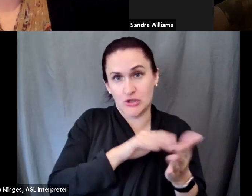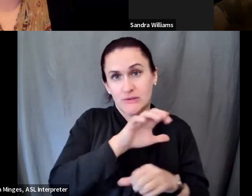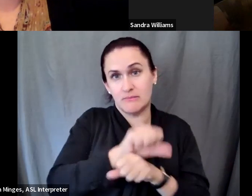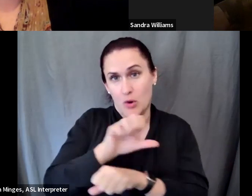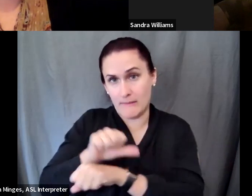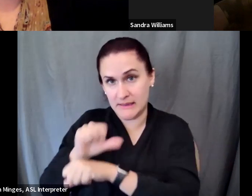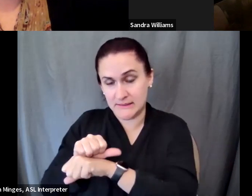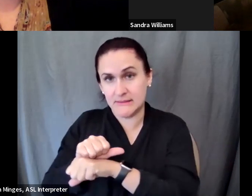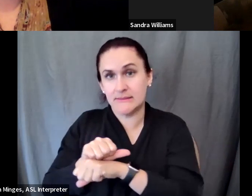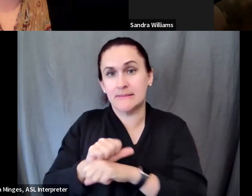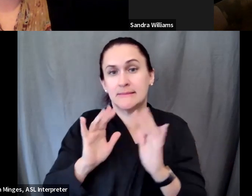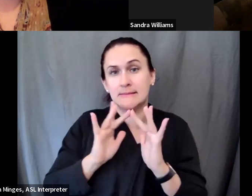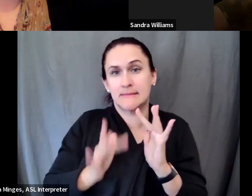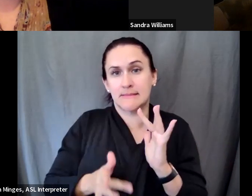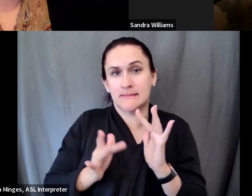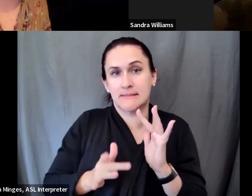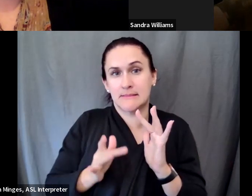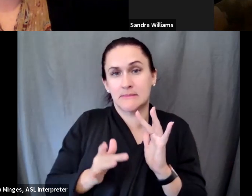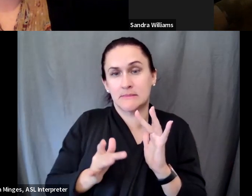a lot